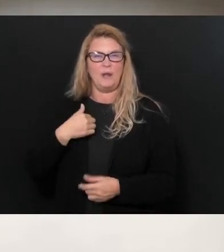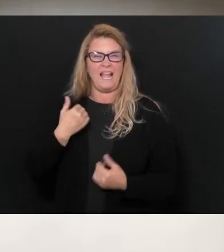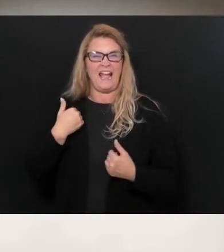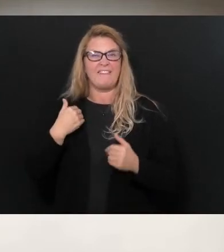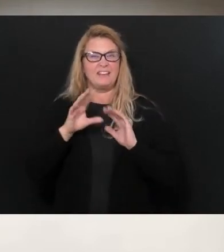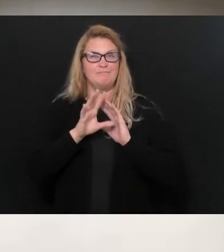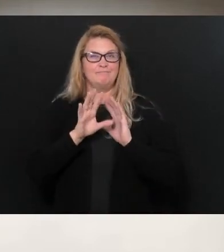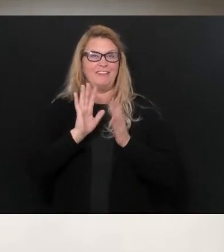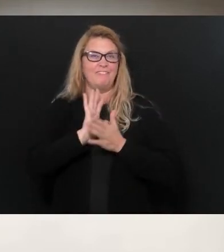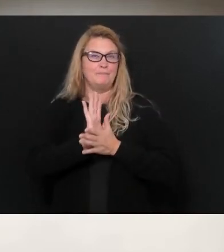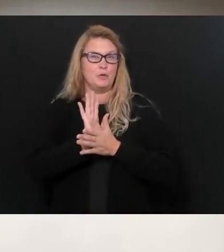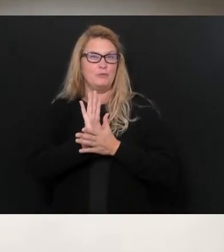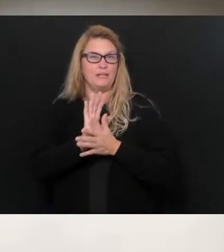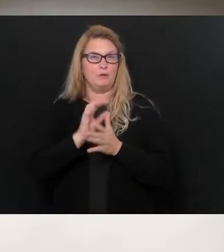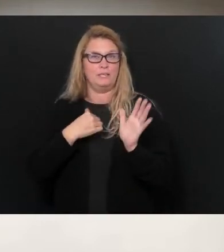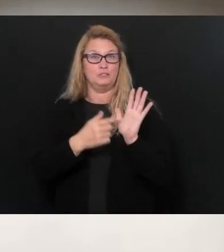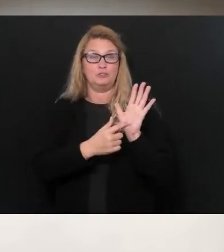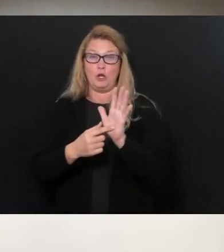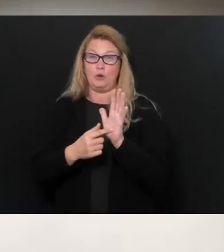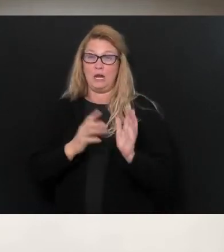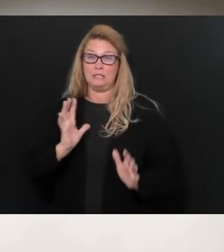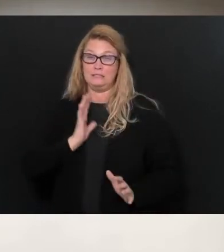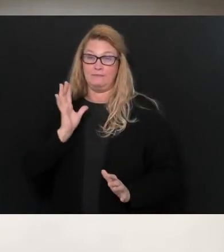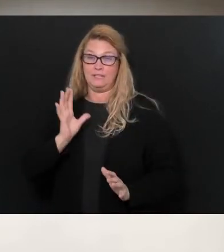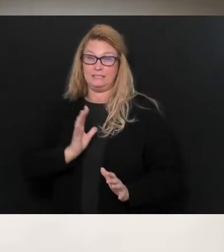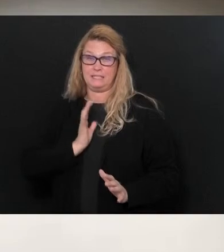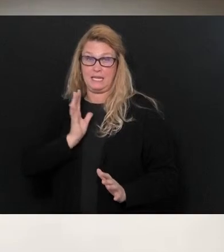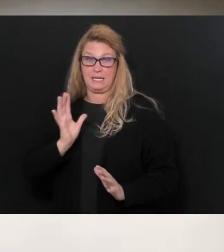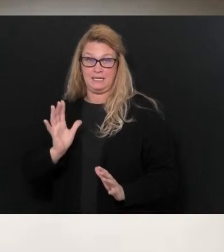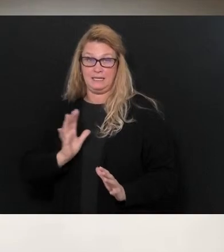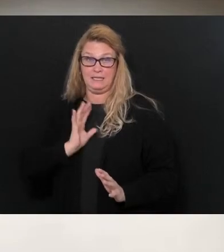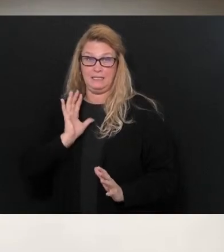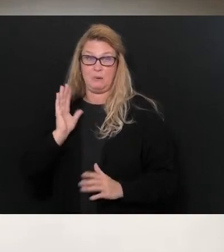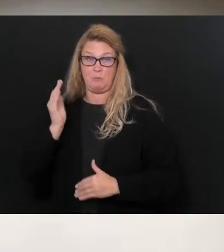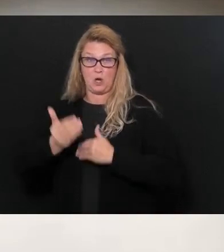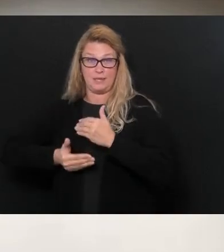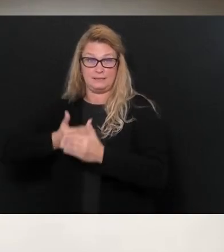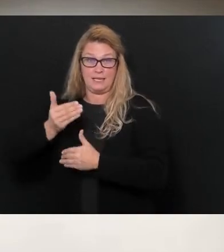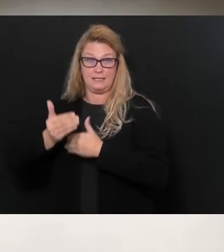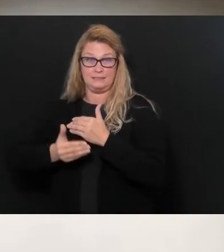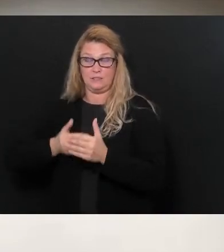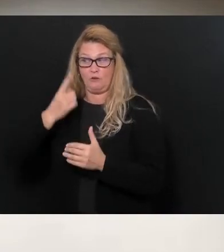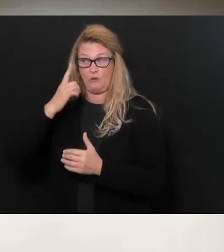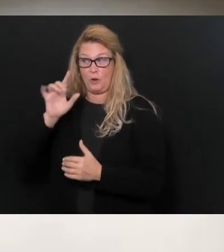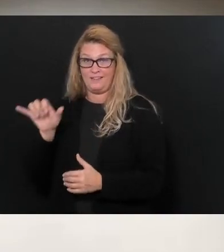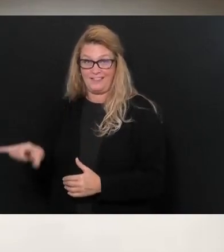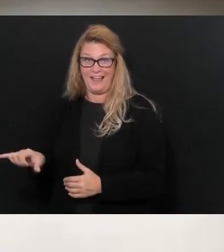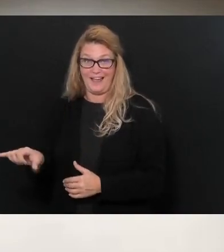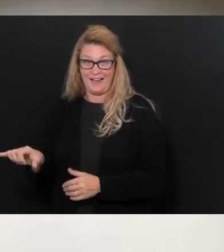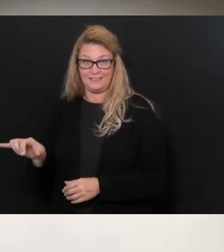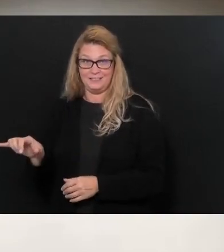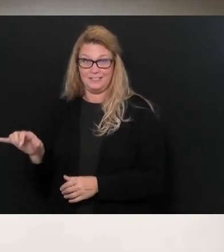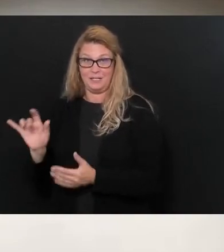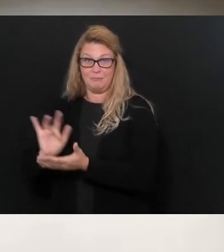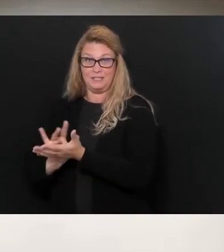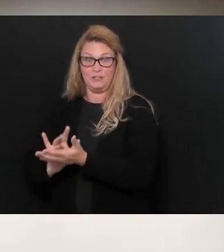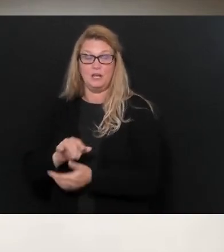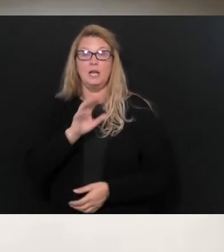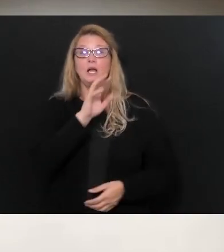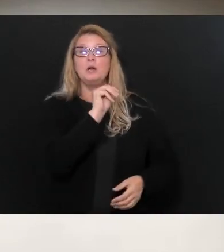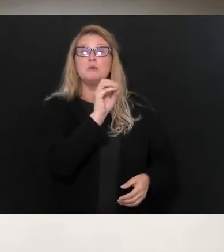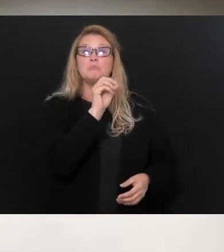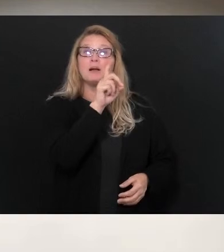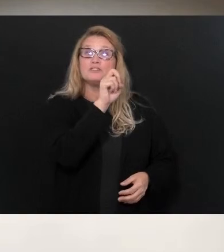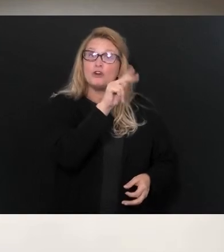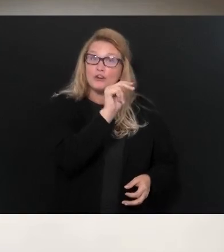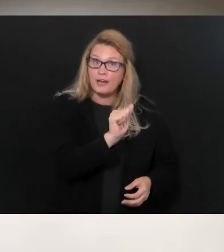pretty sophisticated process to manage that environmental control piece. The Moderna vaccines, as you